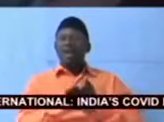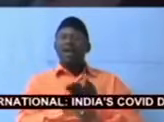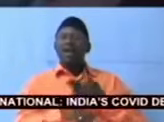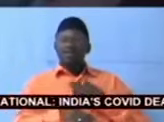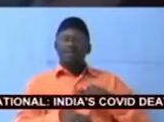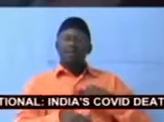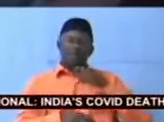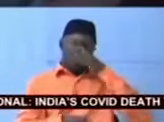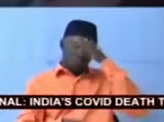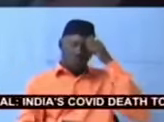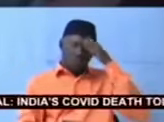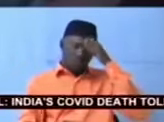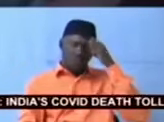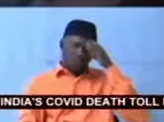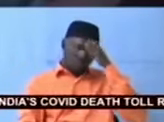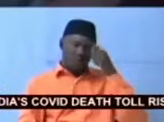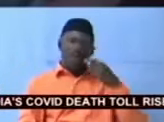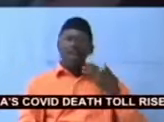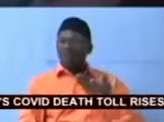work.